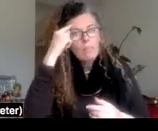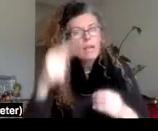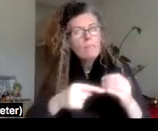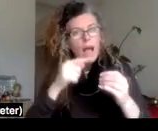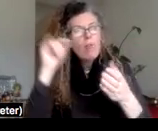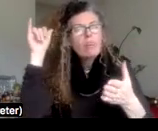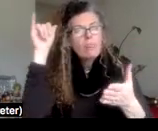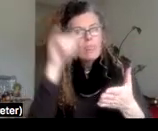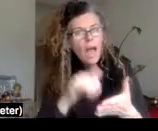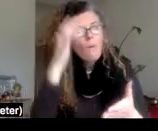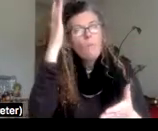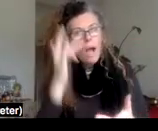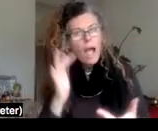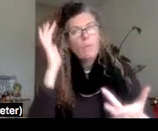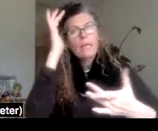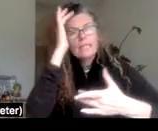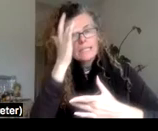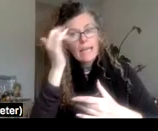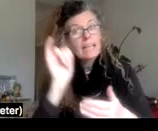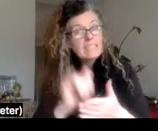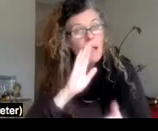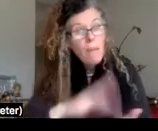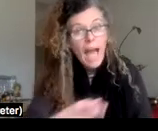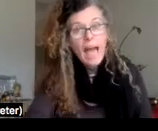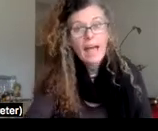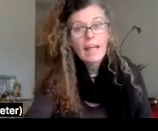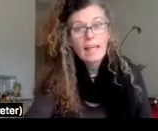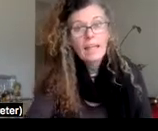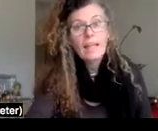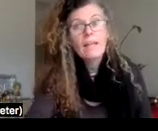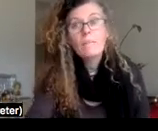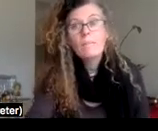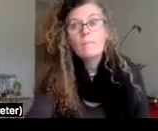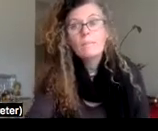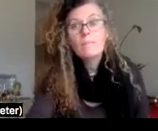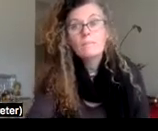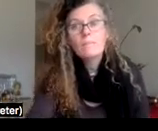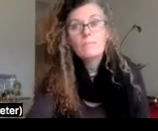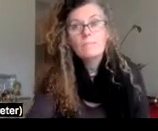that. Why do we get sick? And is that a bad thing? All right, change.